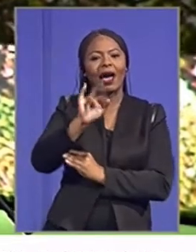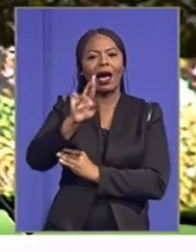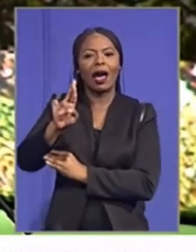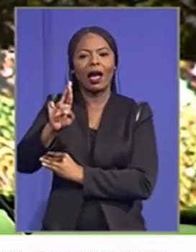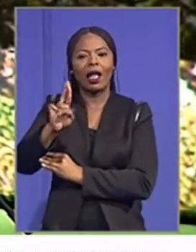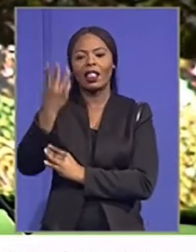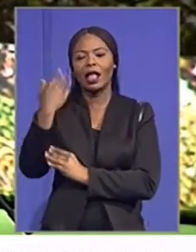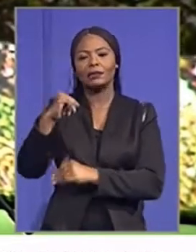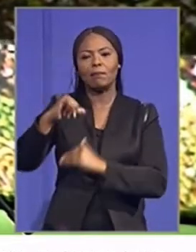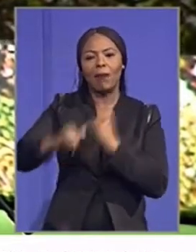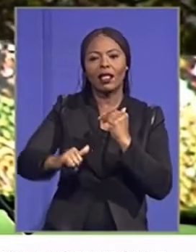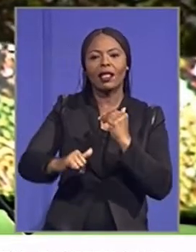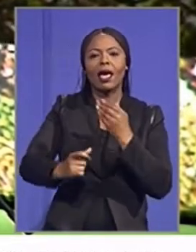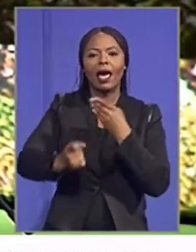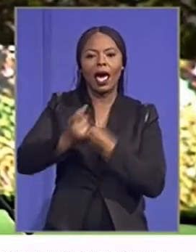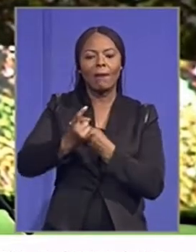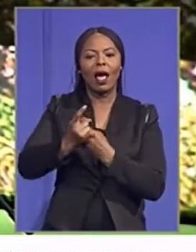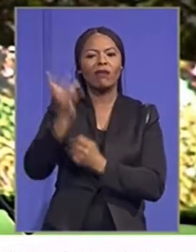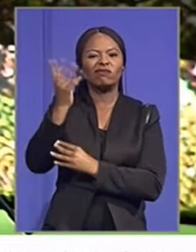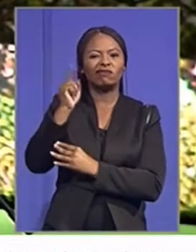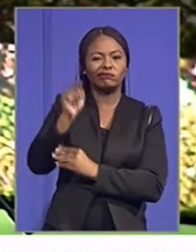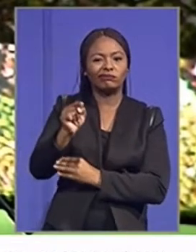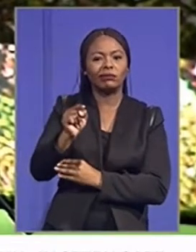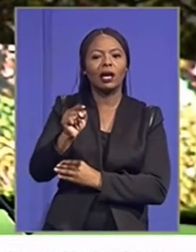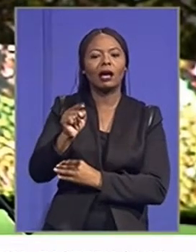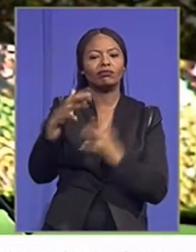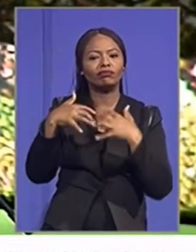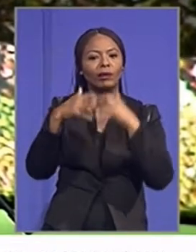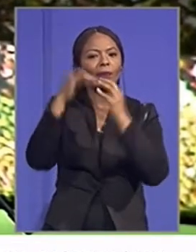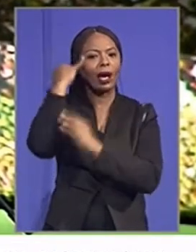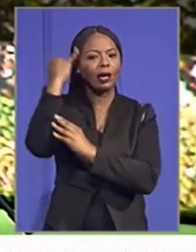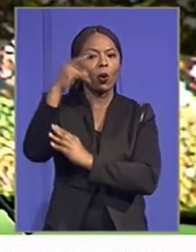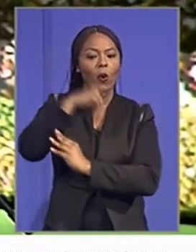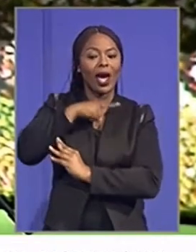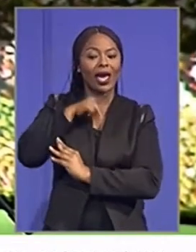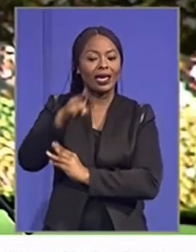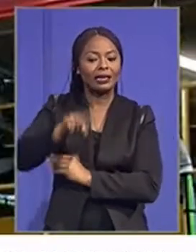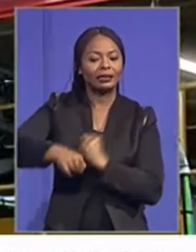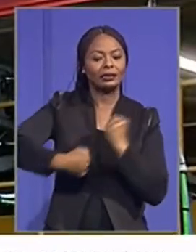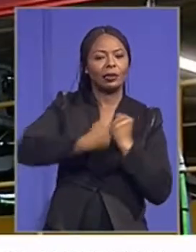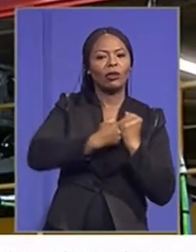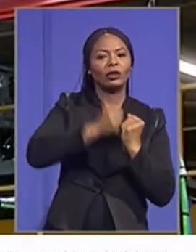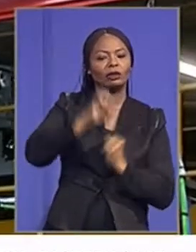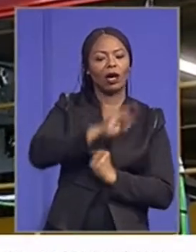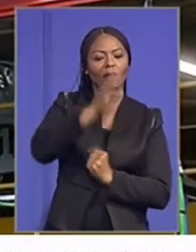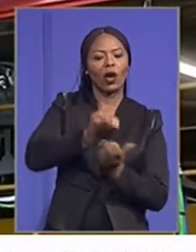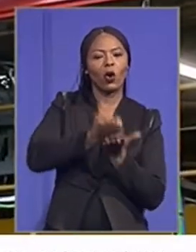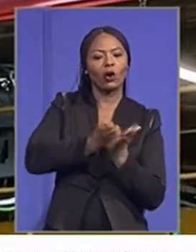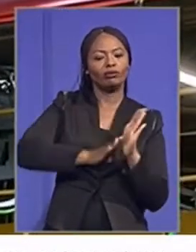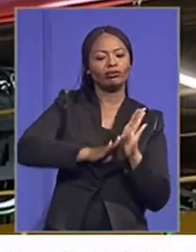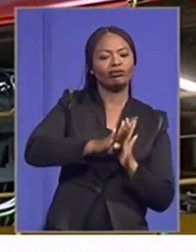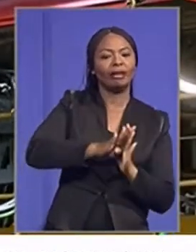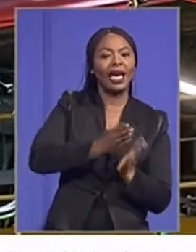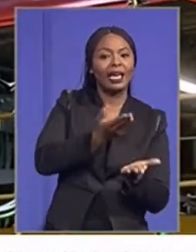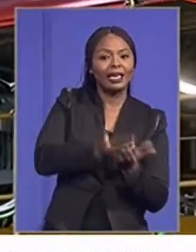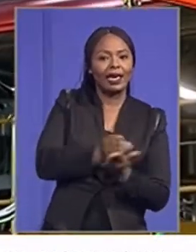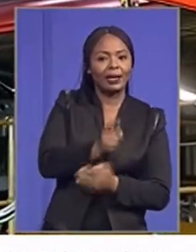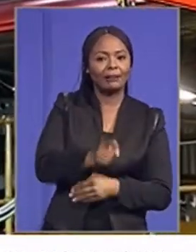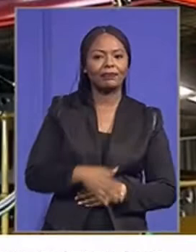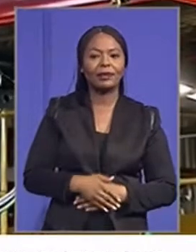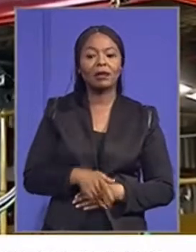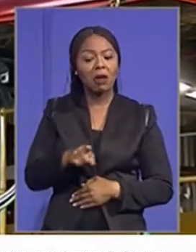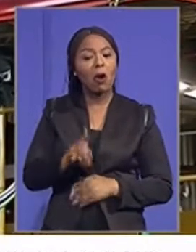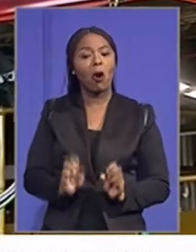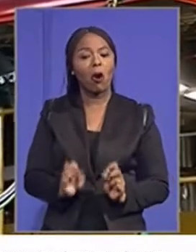last month, will do much to support South Africa's economic recovery. Matsete ana a tlo baballa mesebetsi